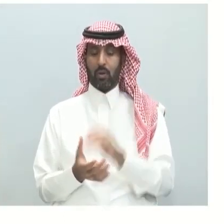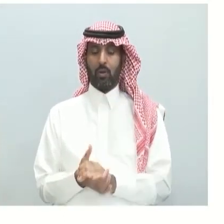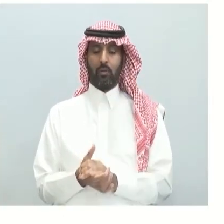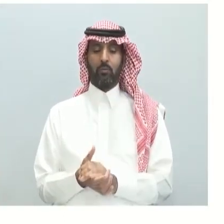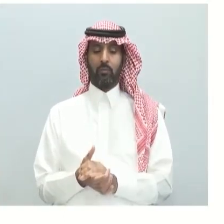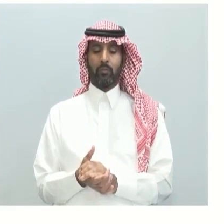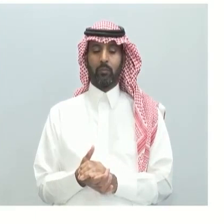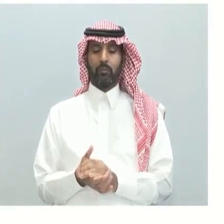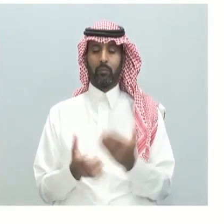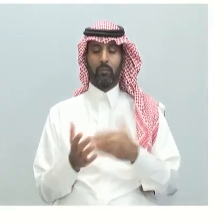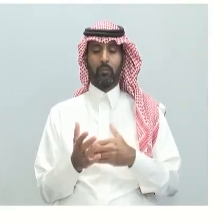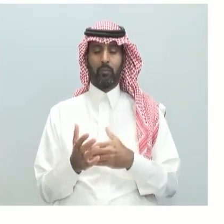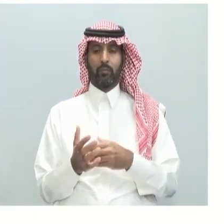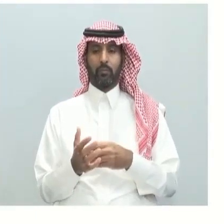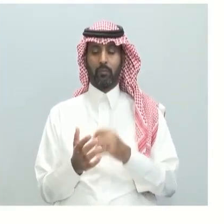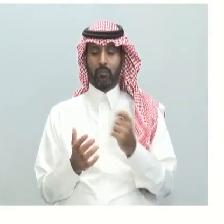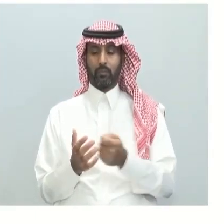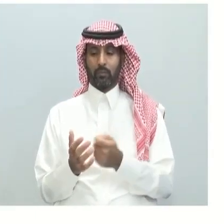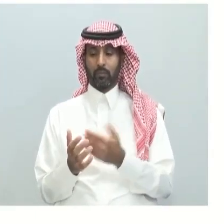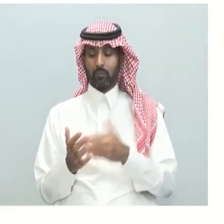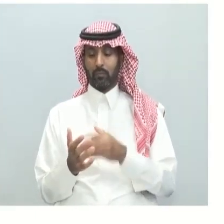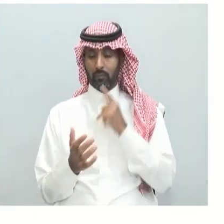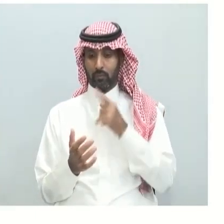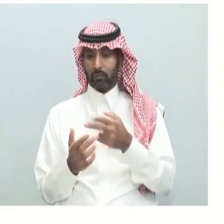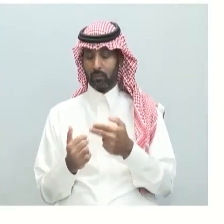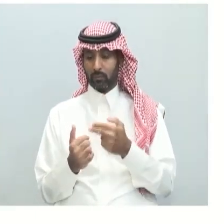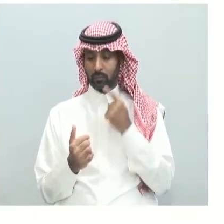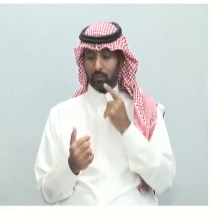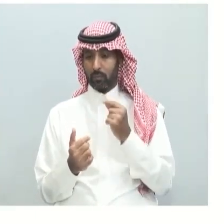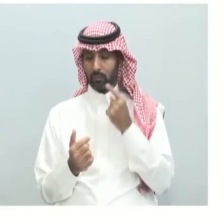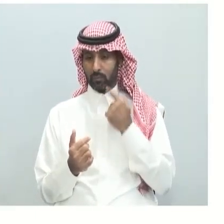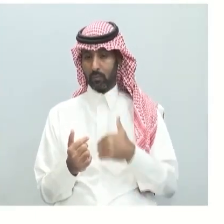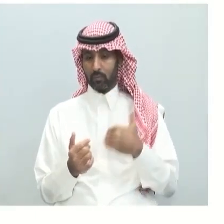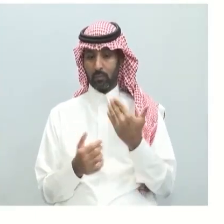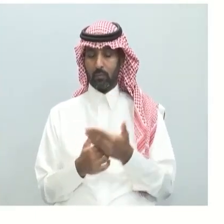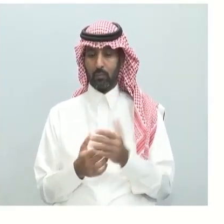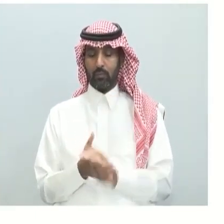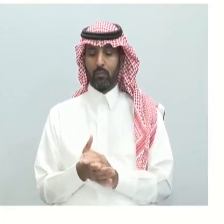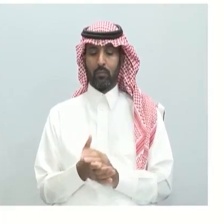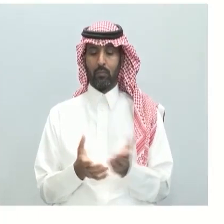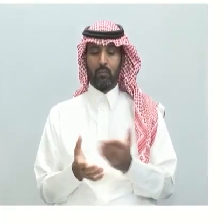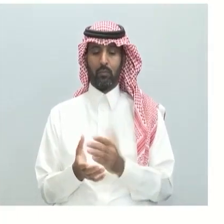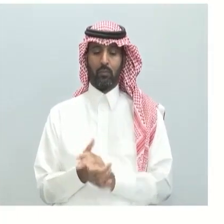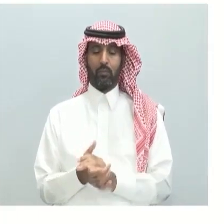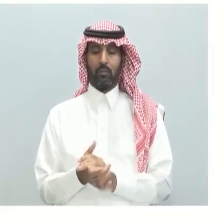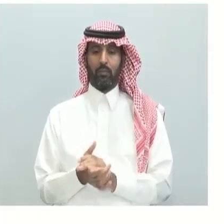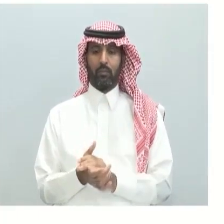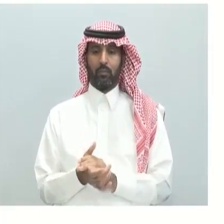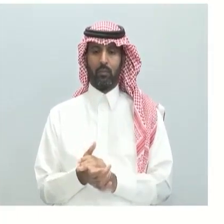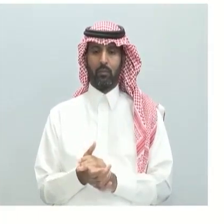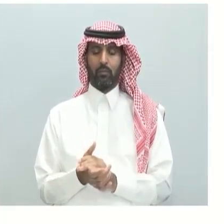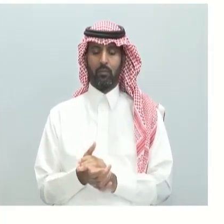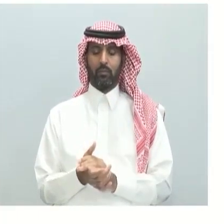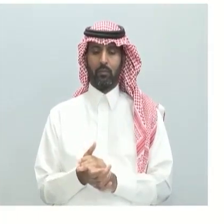on. The last one here, sign off an appropriate way with best wishes, yours sincerely, or you can